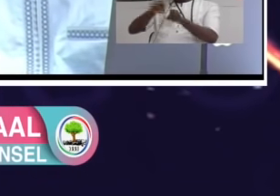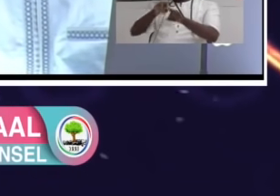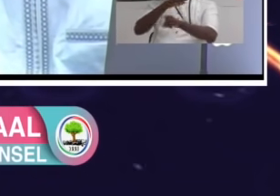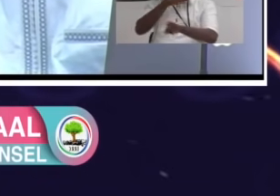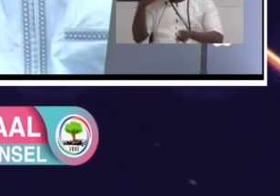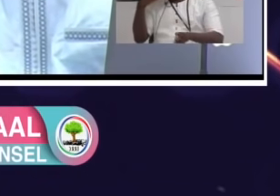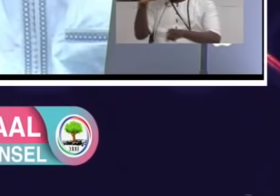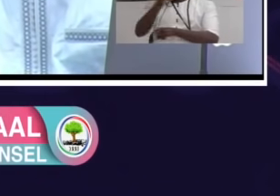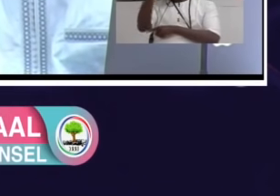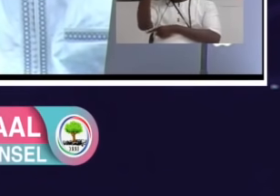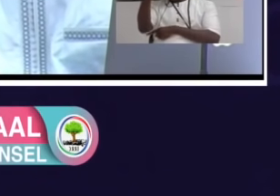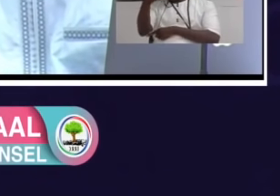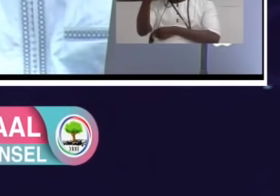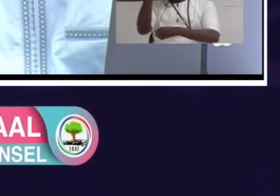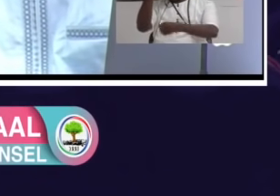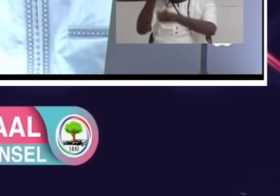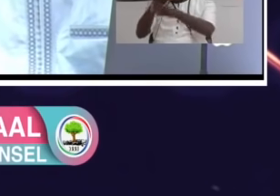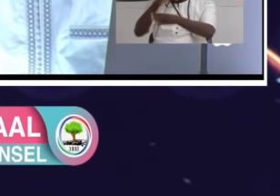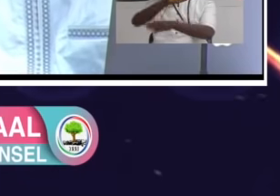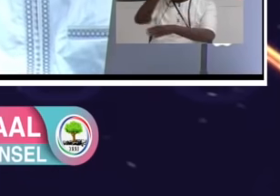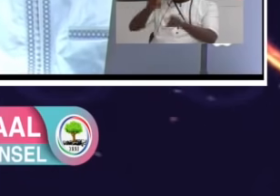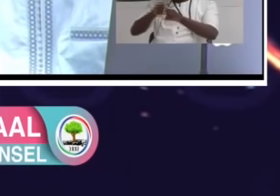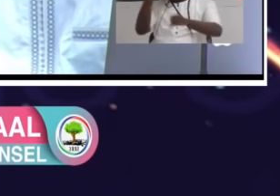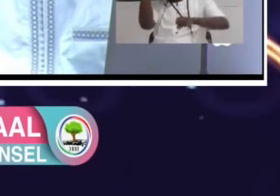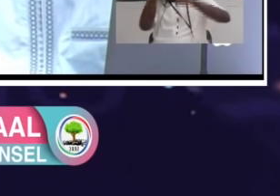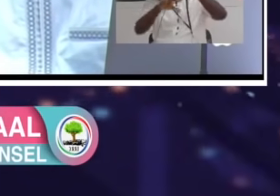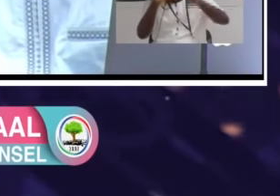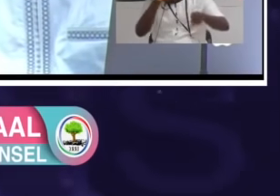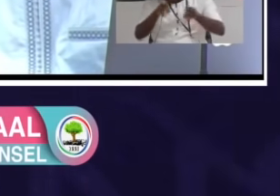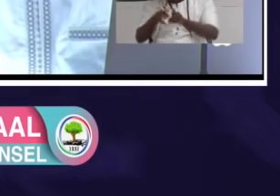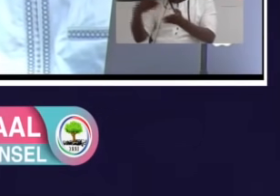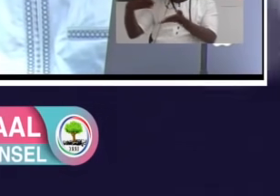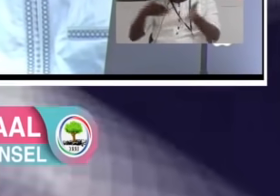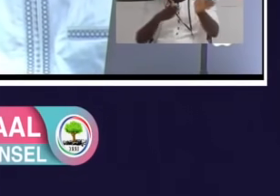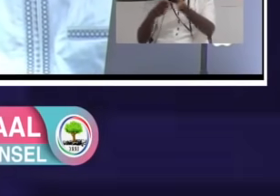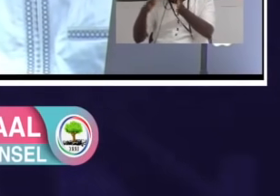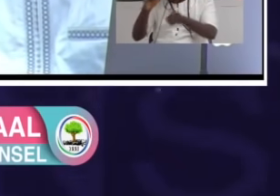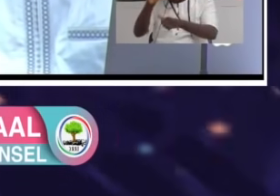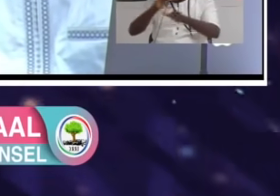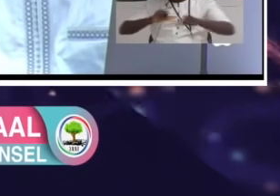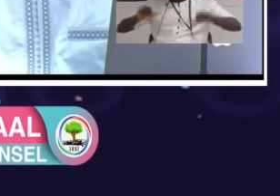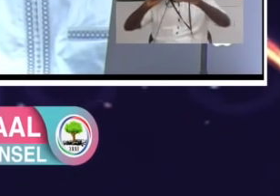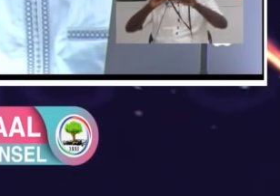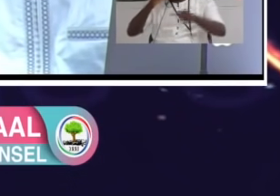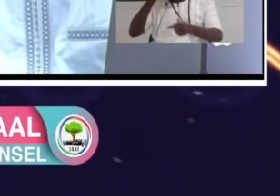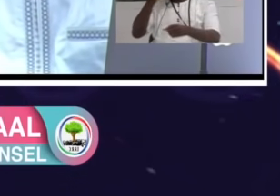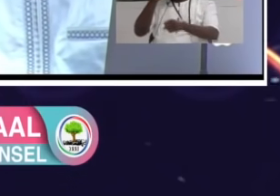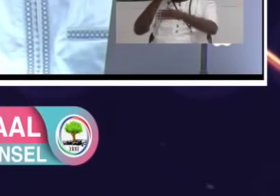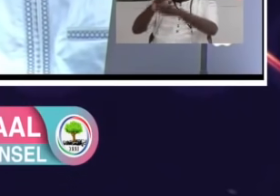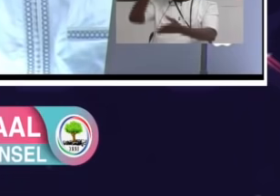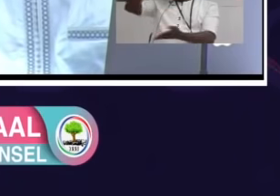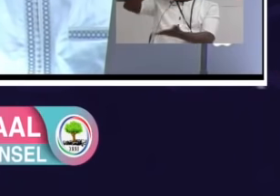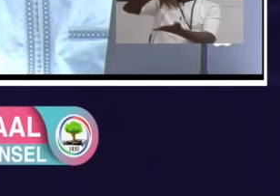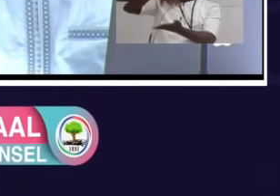dumped at the beach site around Ghana town. Kan sul neena lolu yegnako way sen